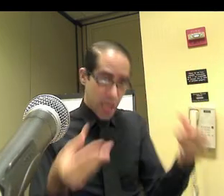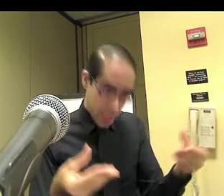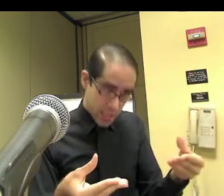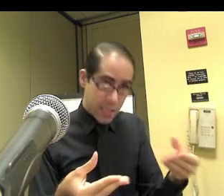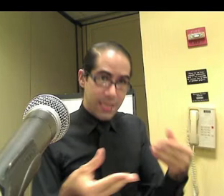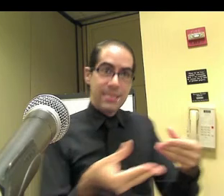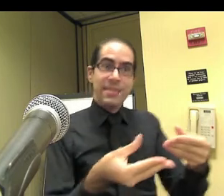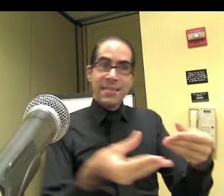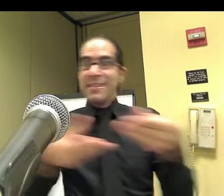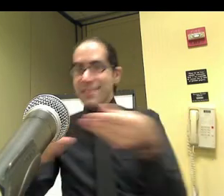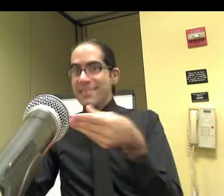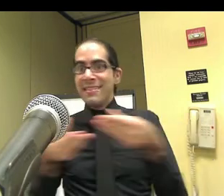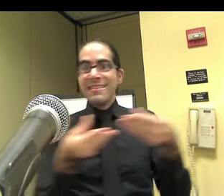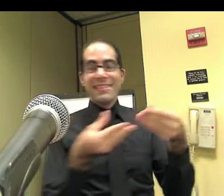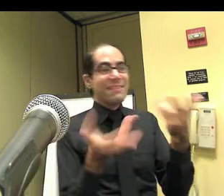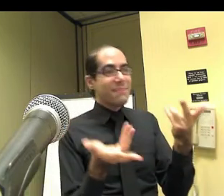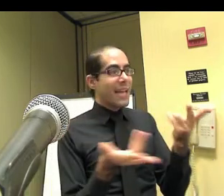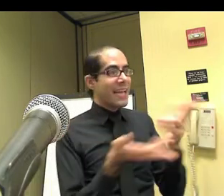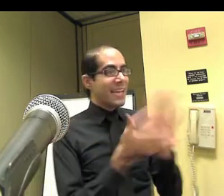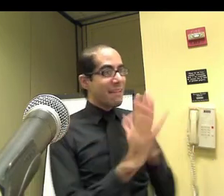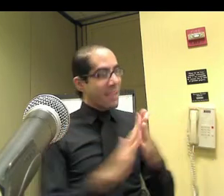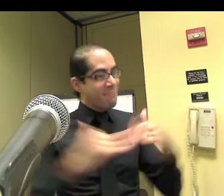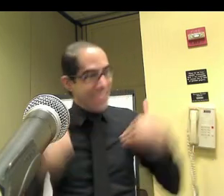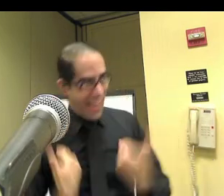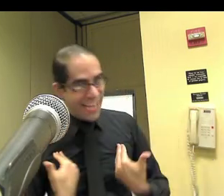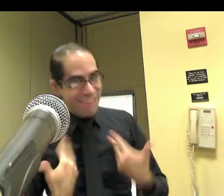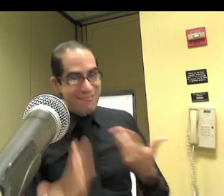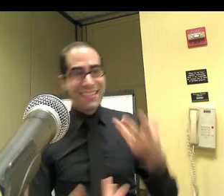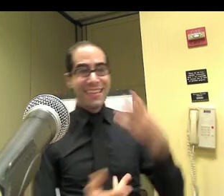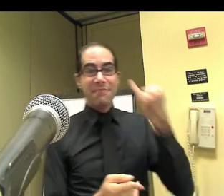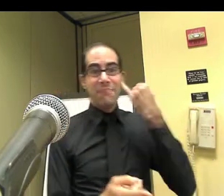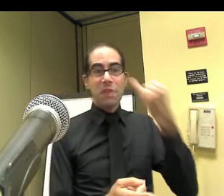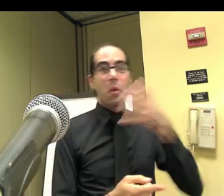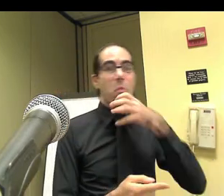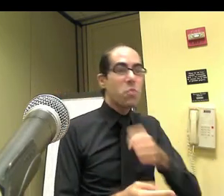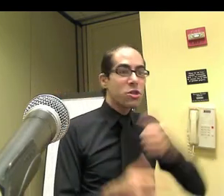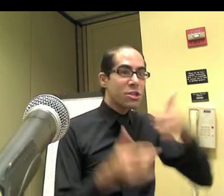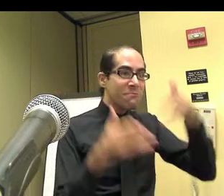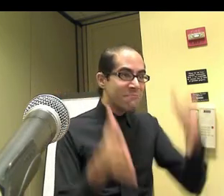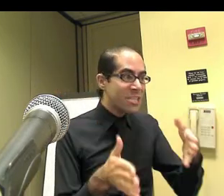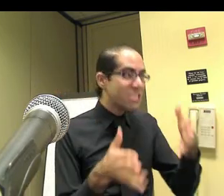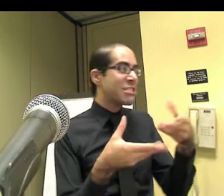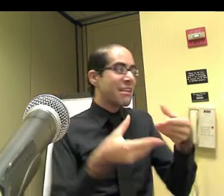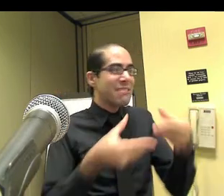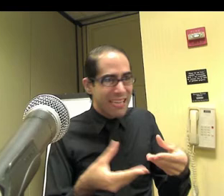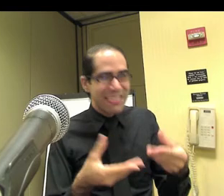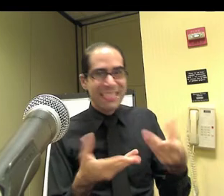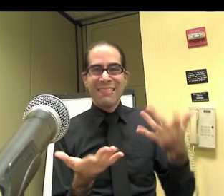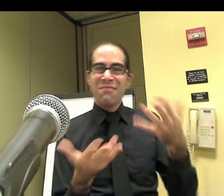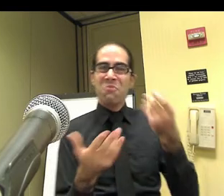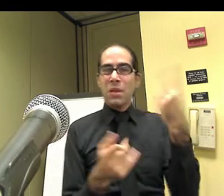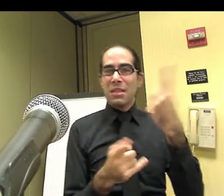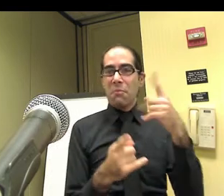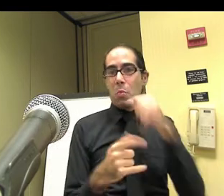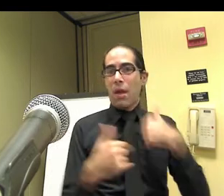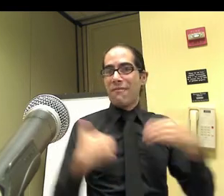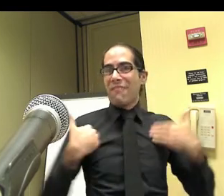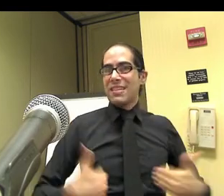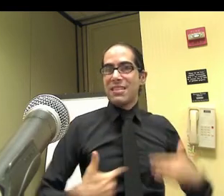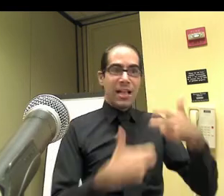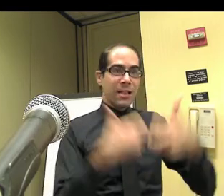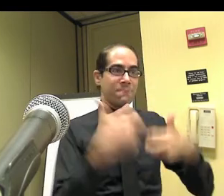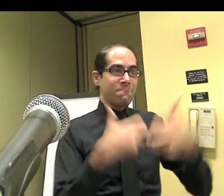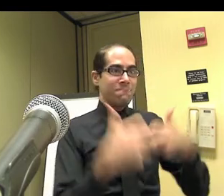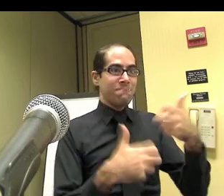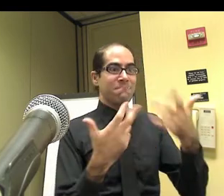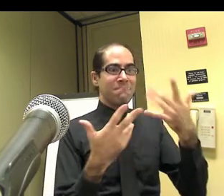feet, in addition to carrying this huge book, it can become physically tiring, especially can you imagine an